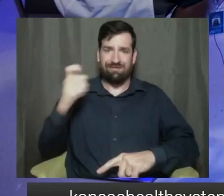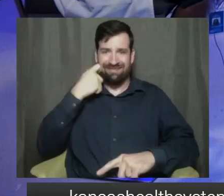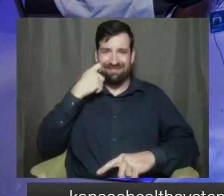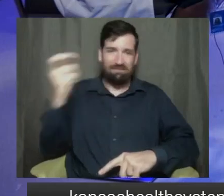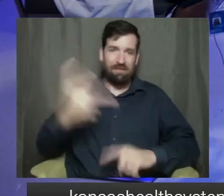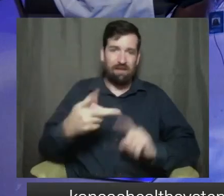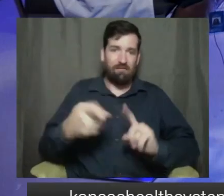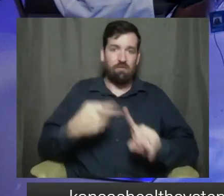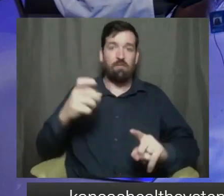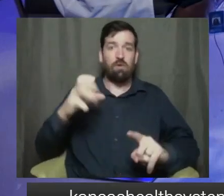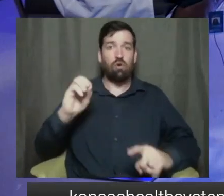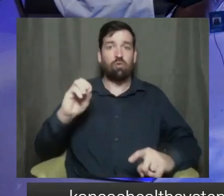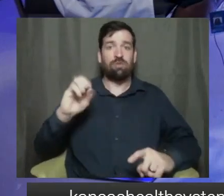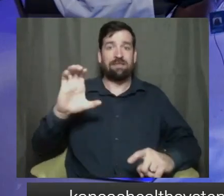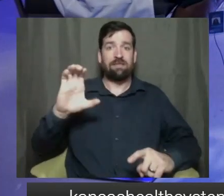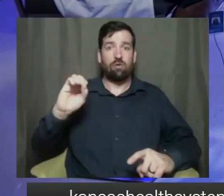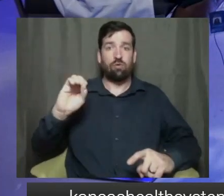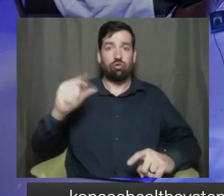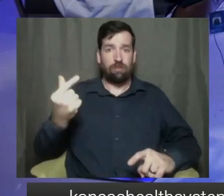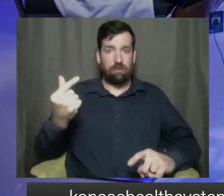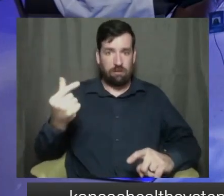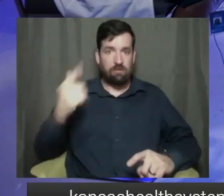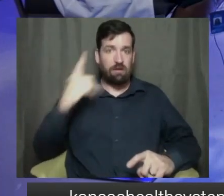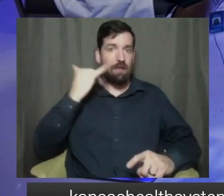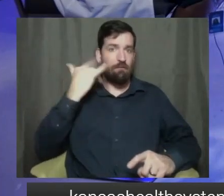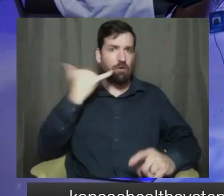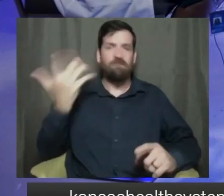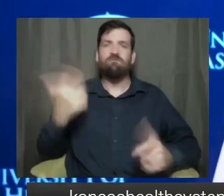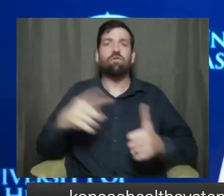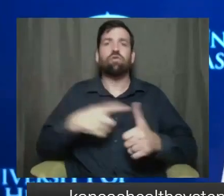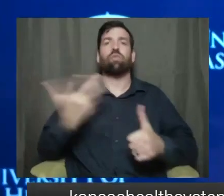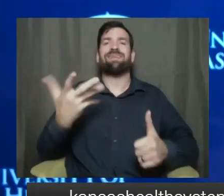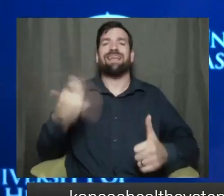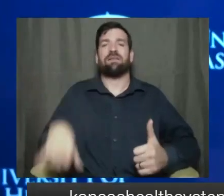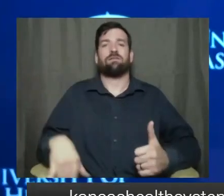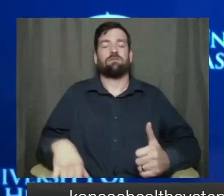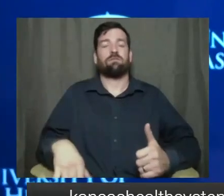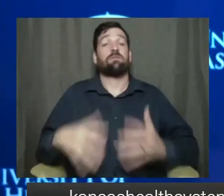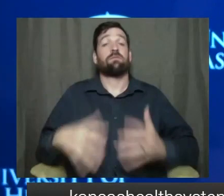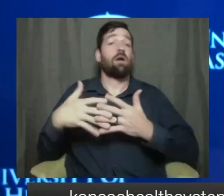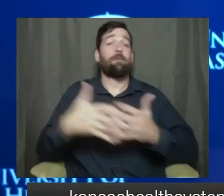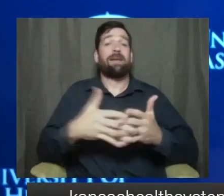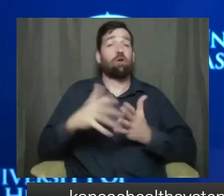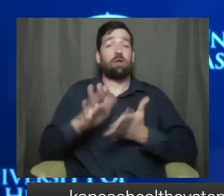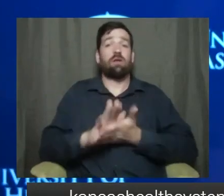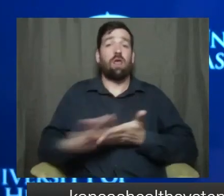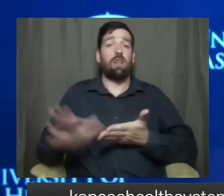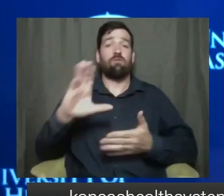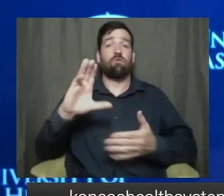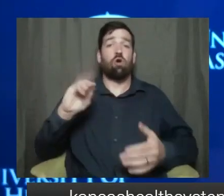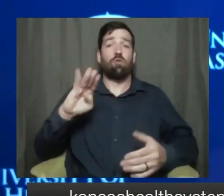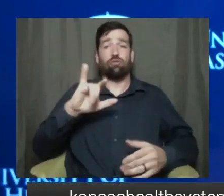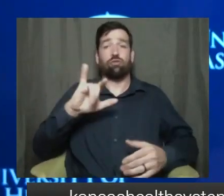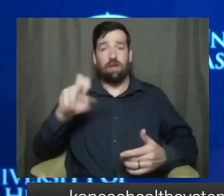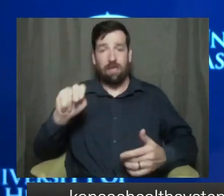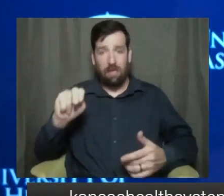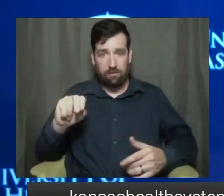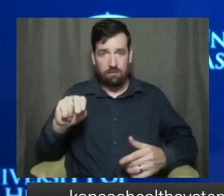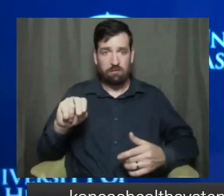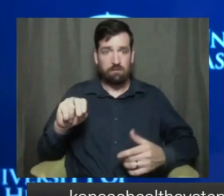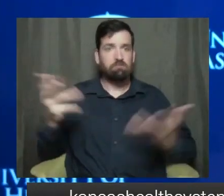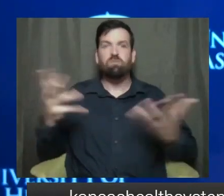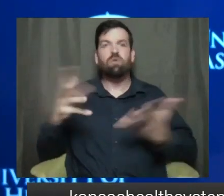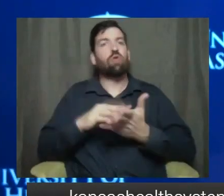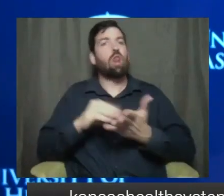OCOG in California. What is that, first of all? So that's the American College of Obstetricians and Gynecologists. What'd you learn? What'd you come back